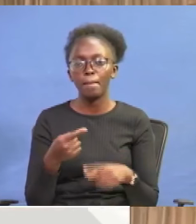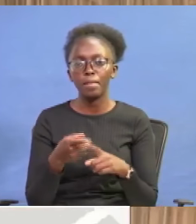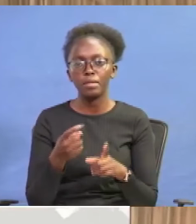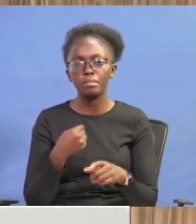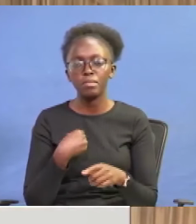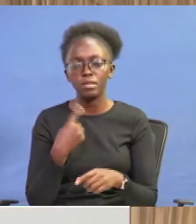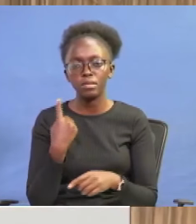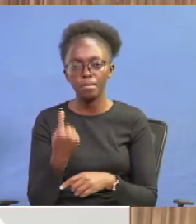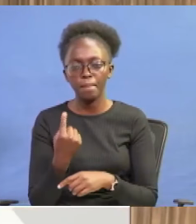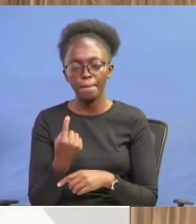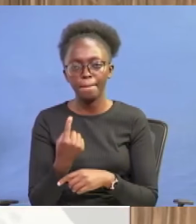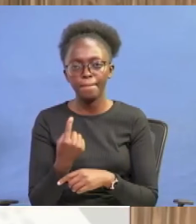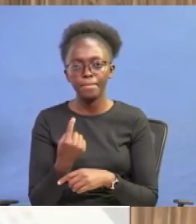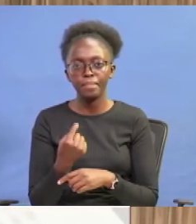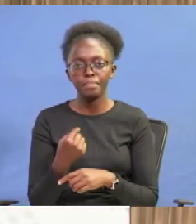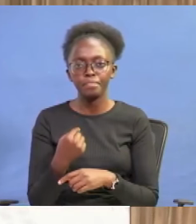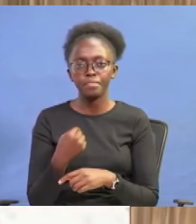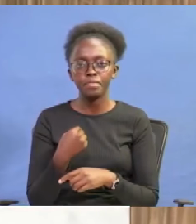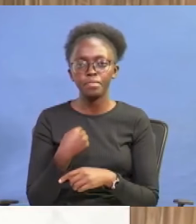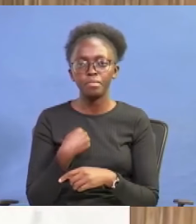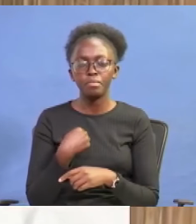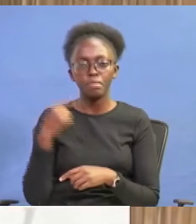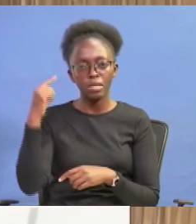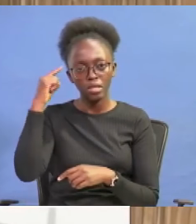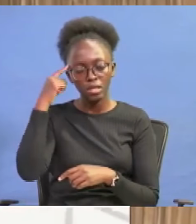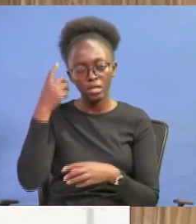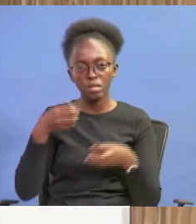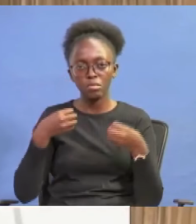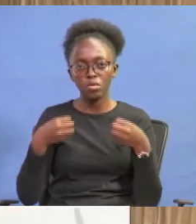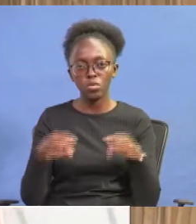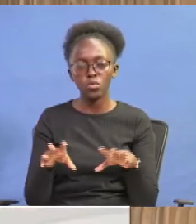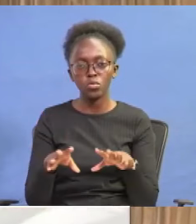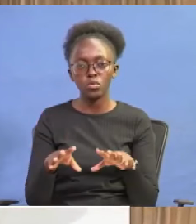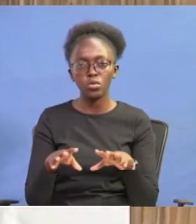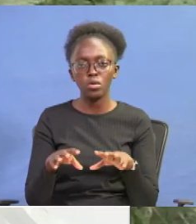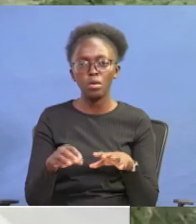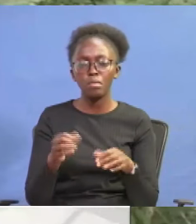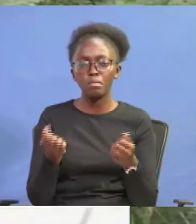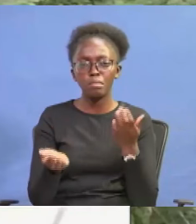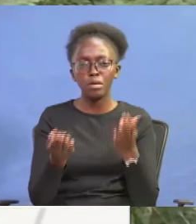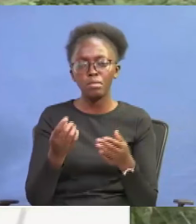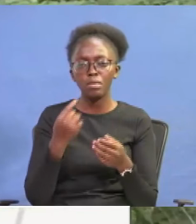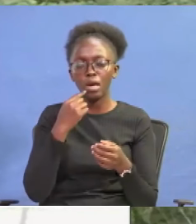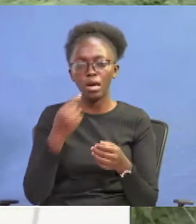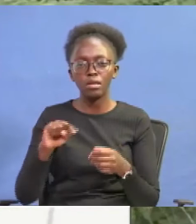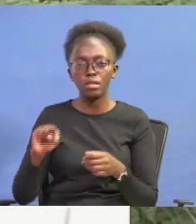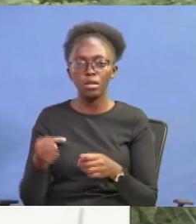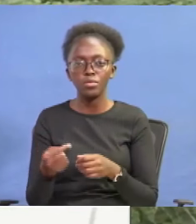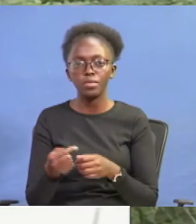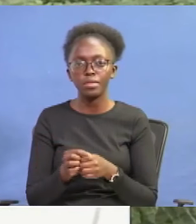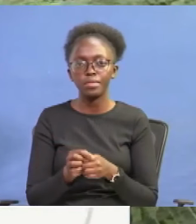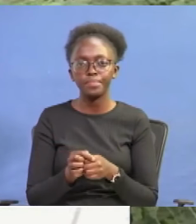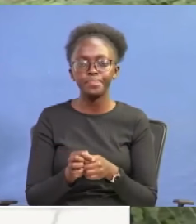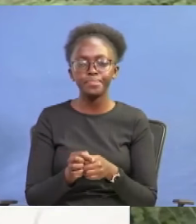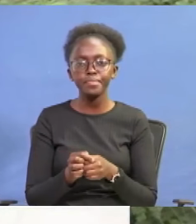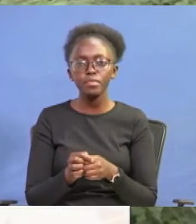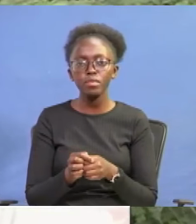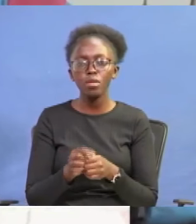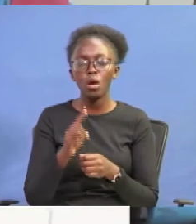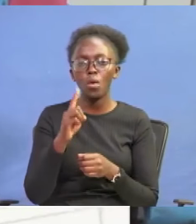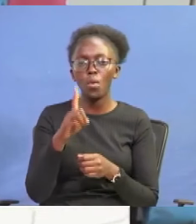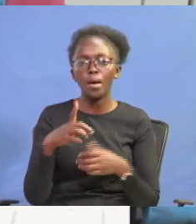binafsi hapo nilipo nafikiri nimepoteza kama 1,100. The state of affairs for Ibrahim Mohamed